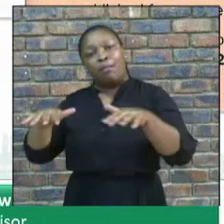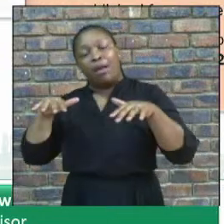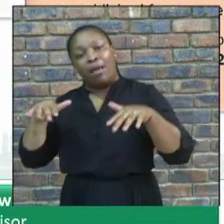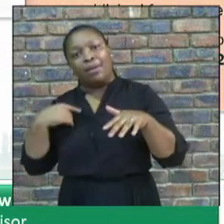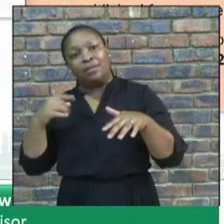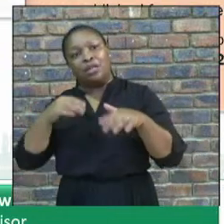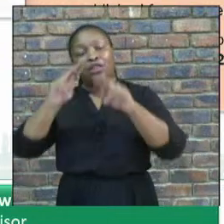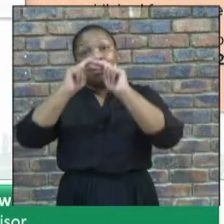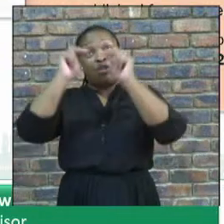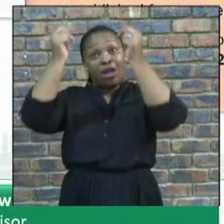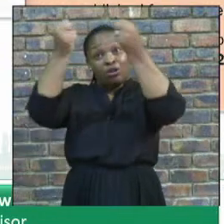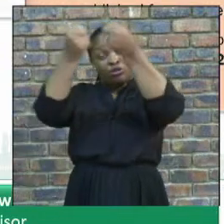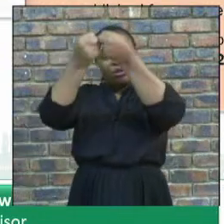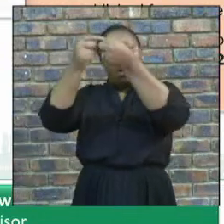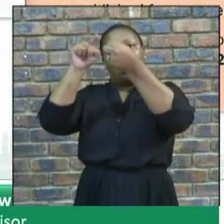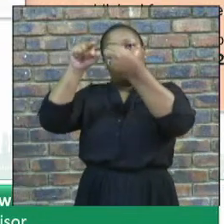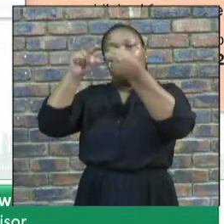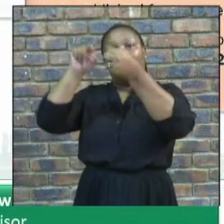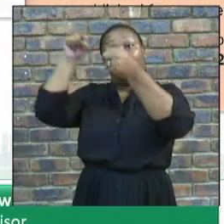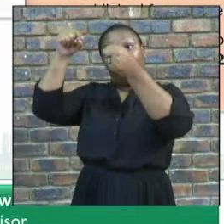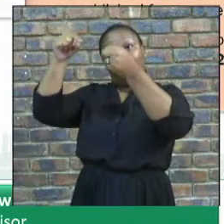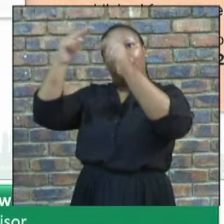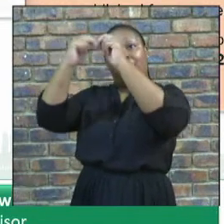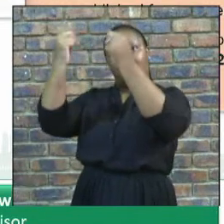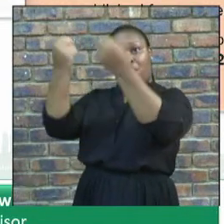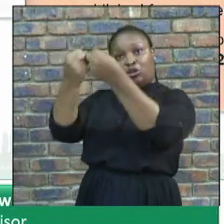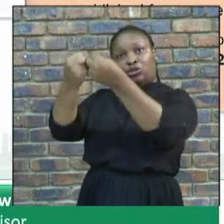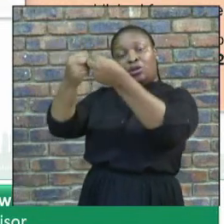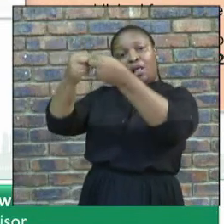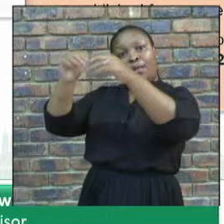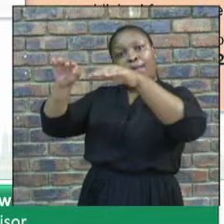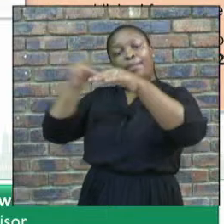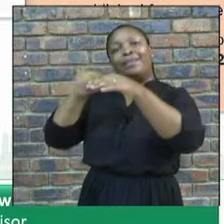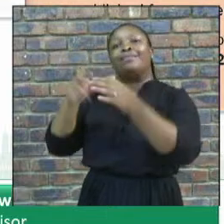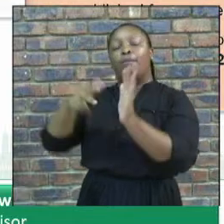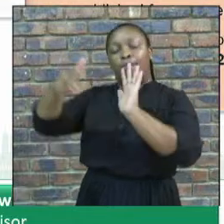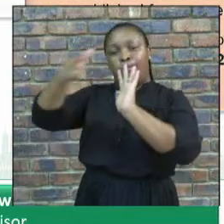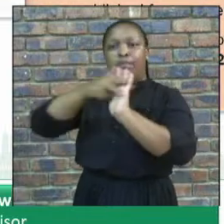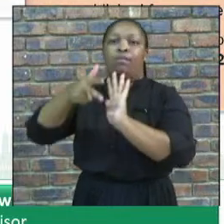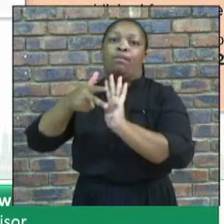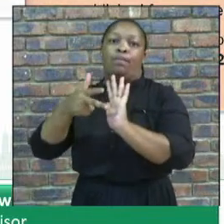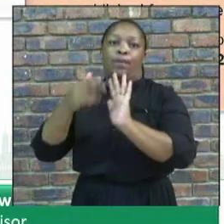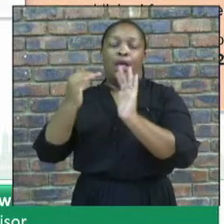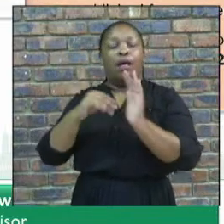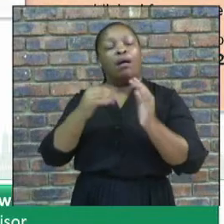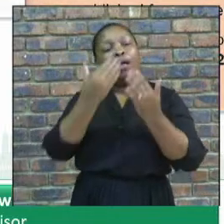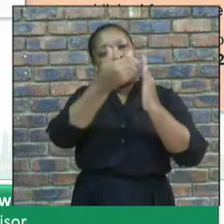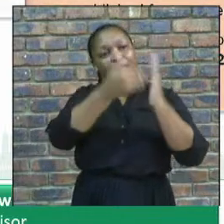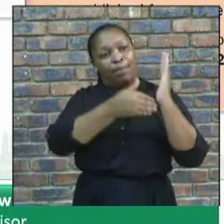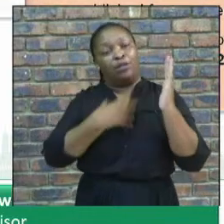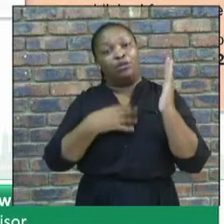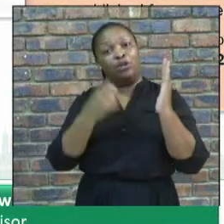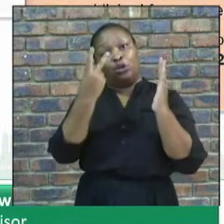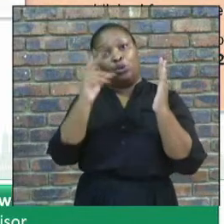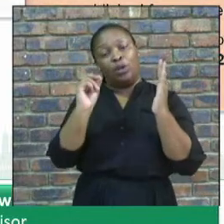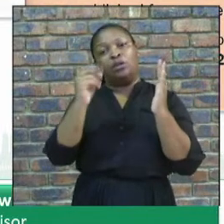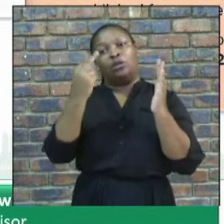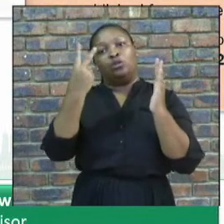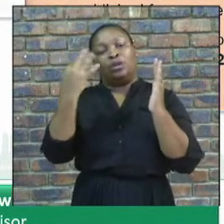National Assembly adopted the bill in October